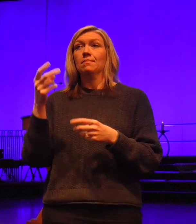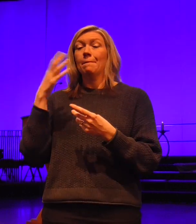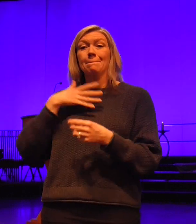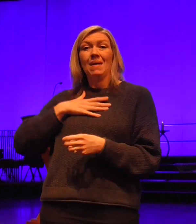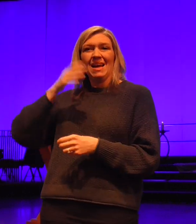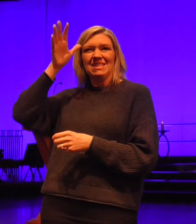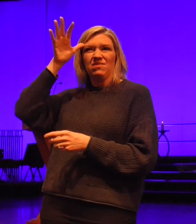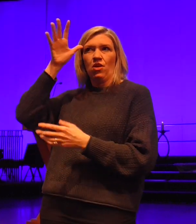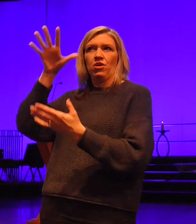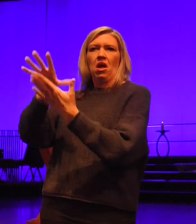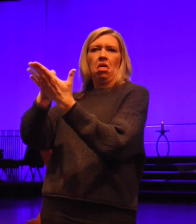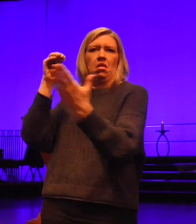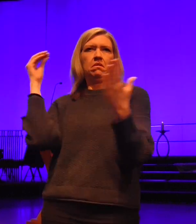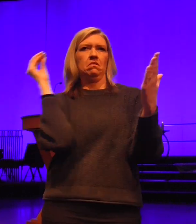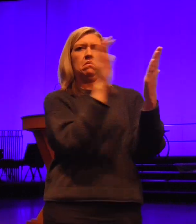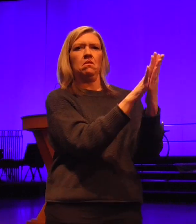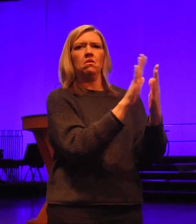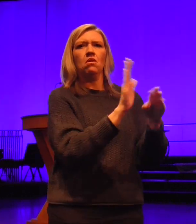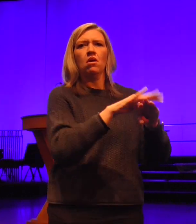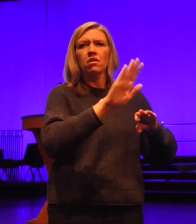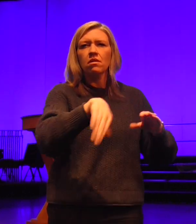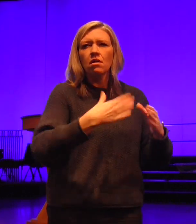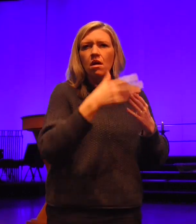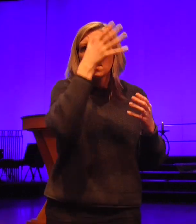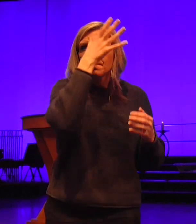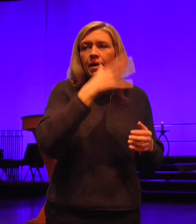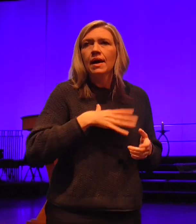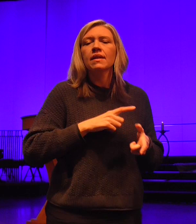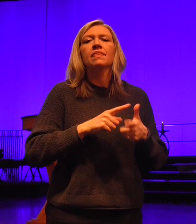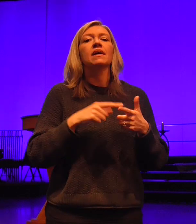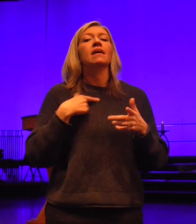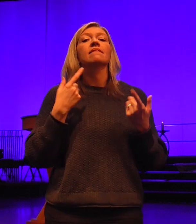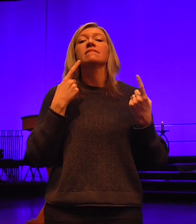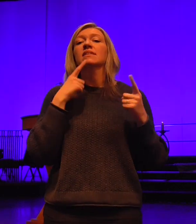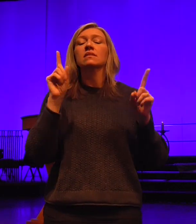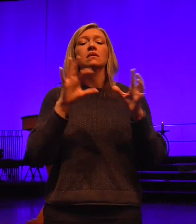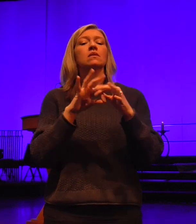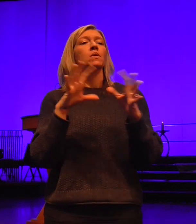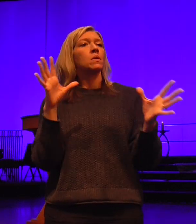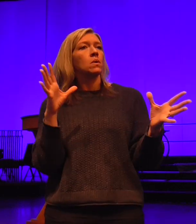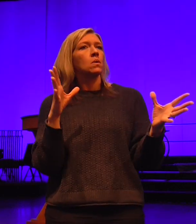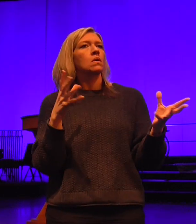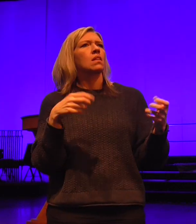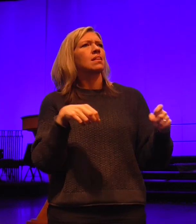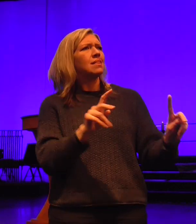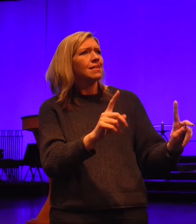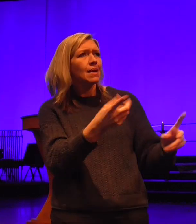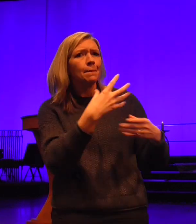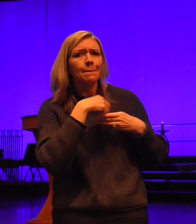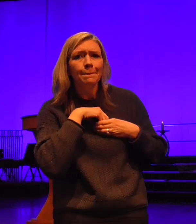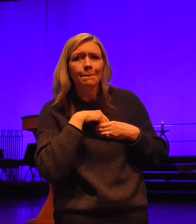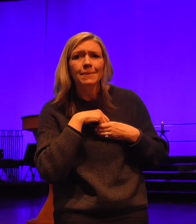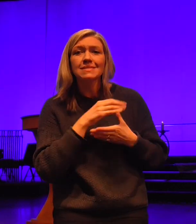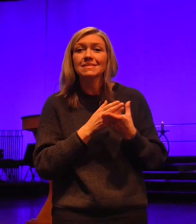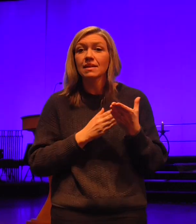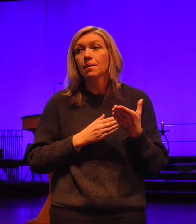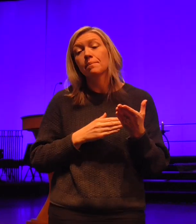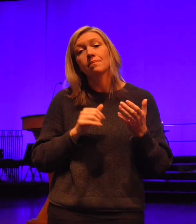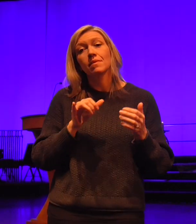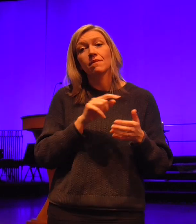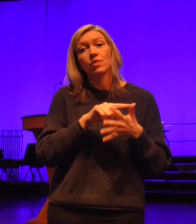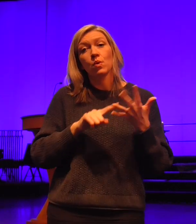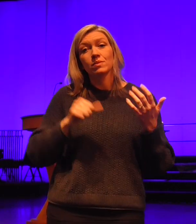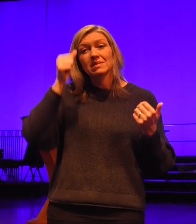to-me consciousness. And I began to let them in and feel supported and loved. And some of them are in this